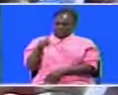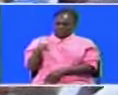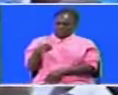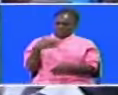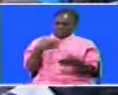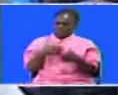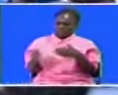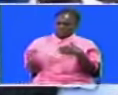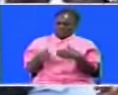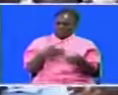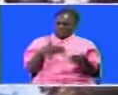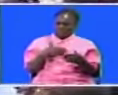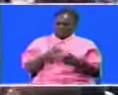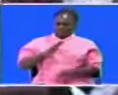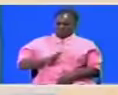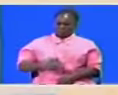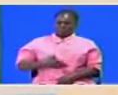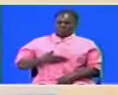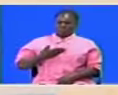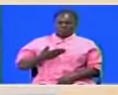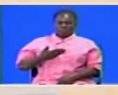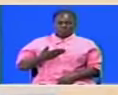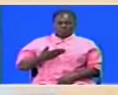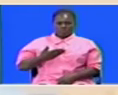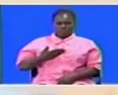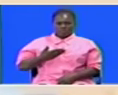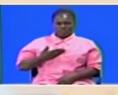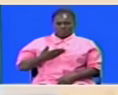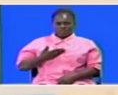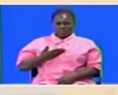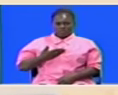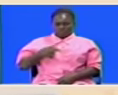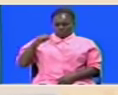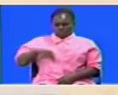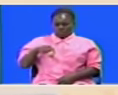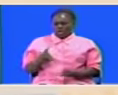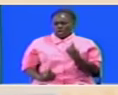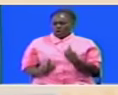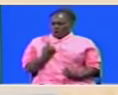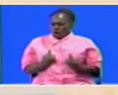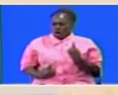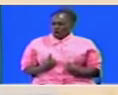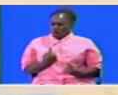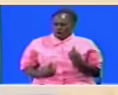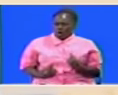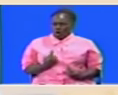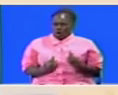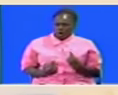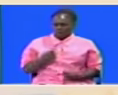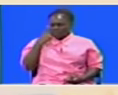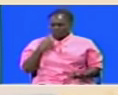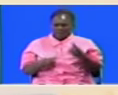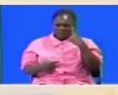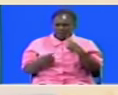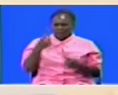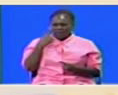sign of an overwhelmed presidency. Nafikiri jikoni imekuwa moto sana. Walikuwa nalia sana juu